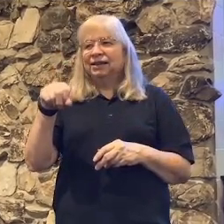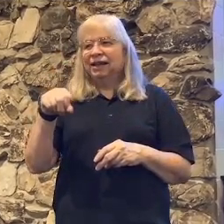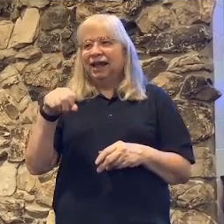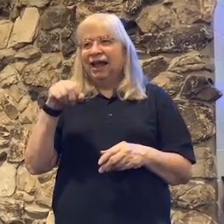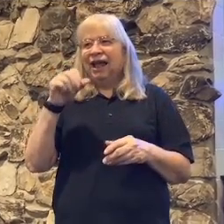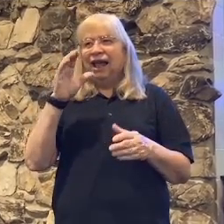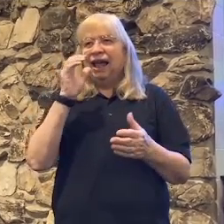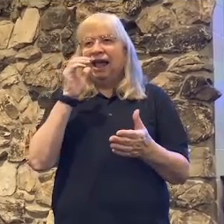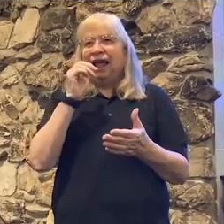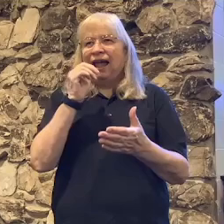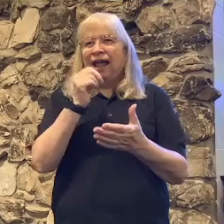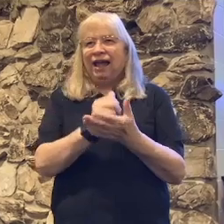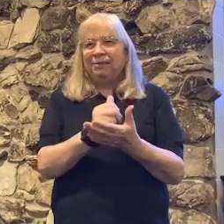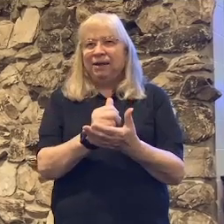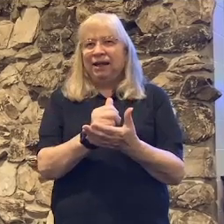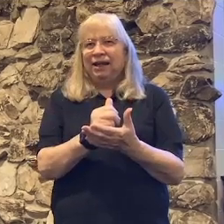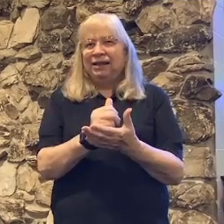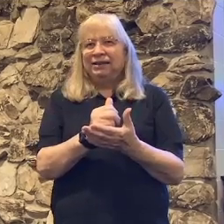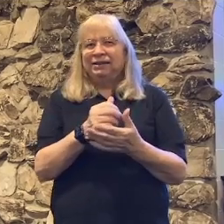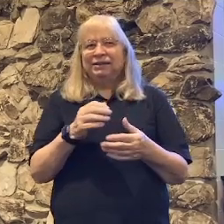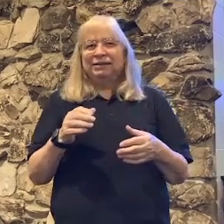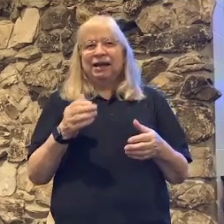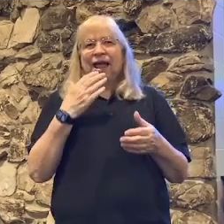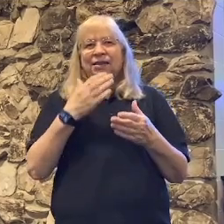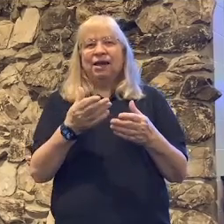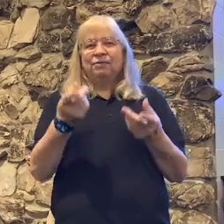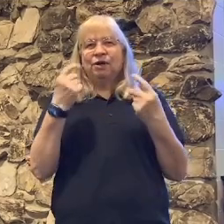yes. Amen. All right. Thanks for coming up.